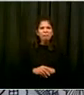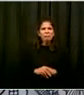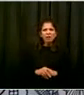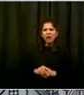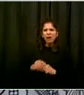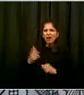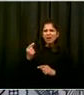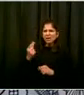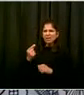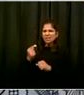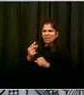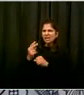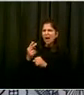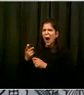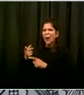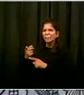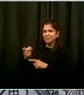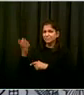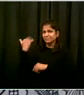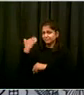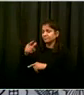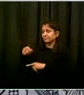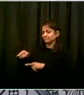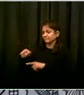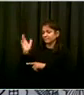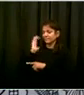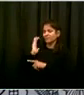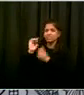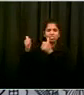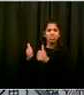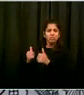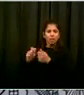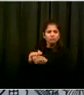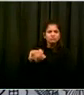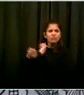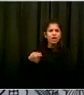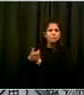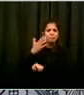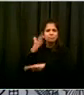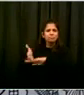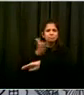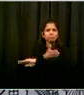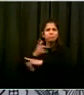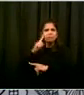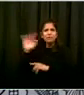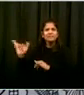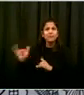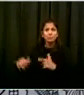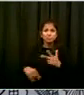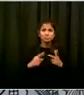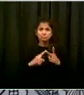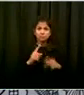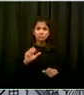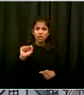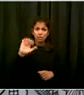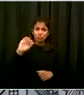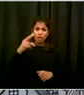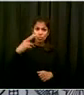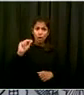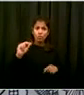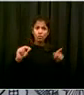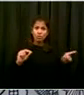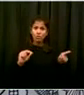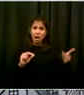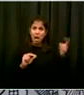very little affordable housing. We have an opportunity here to create affordable housing. To bring to an area that has been